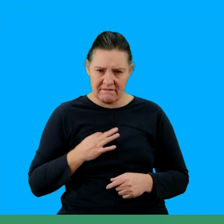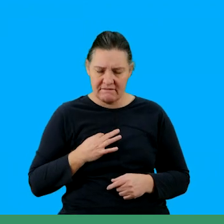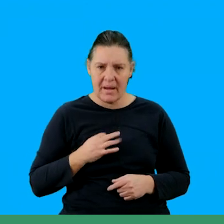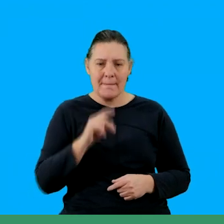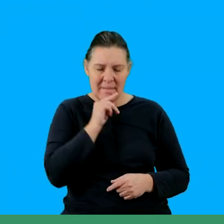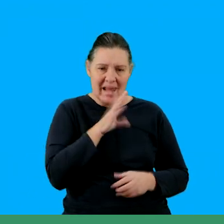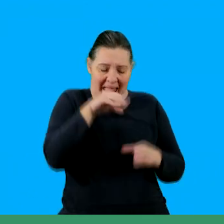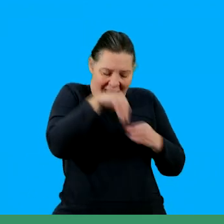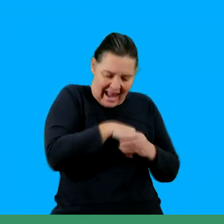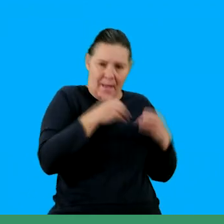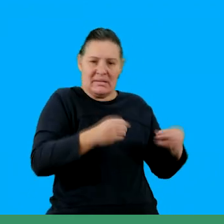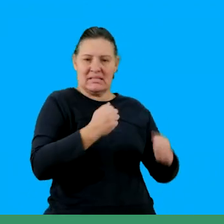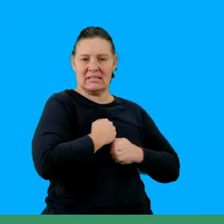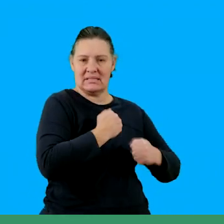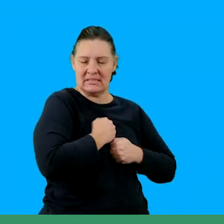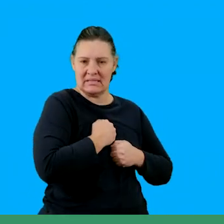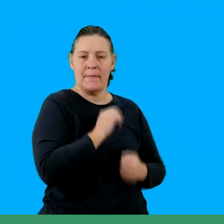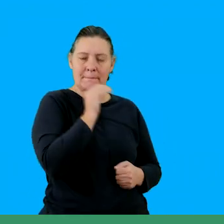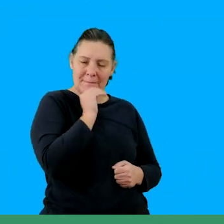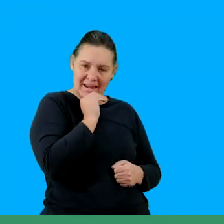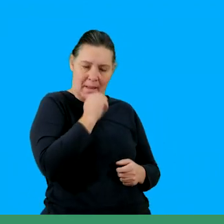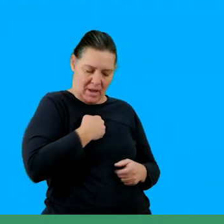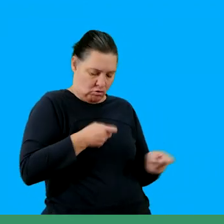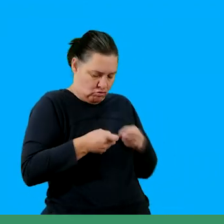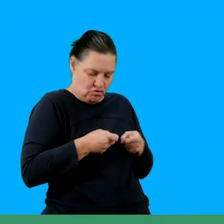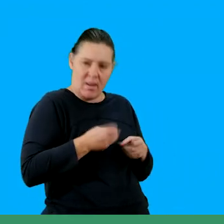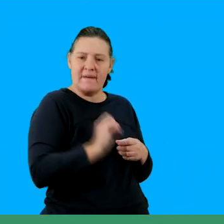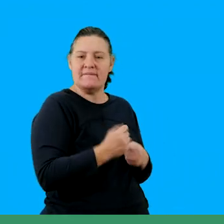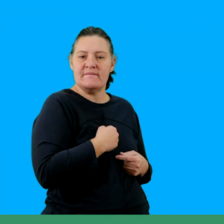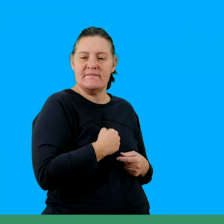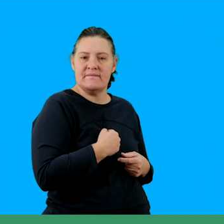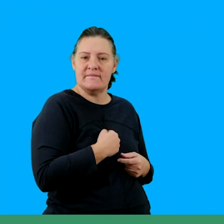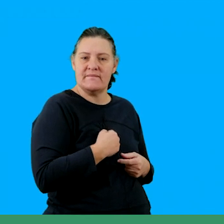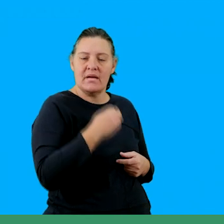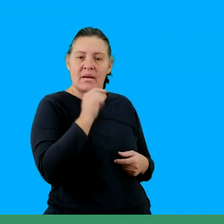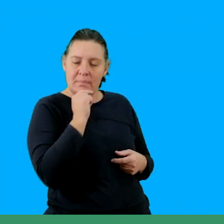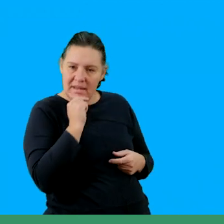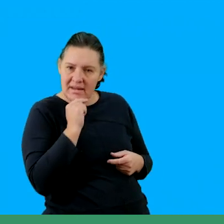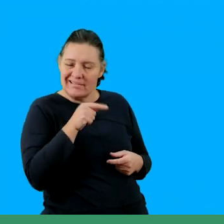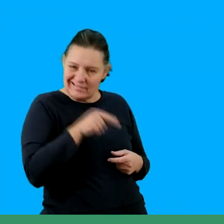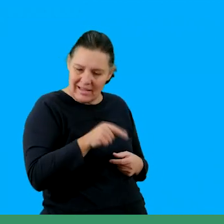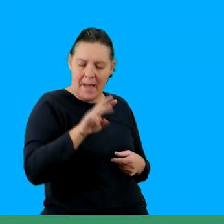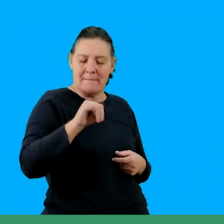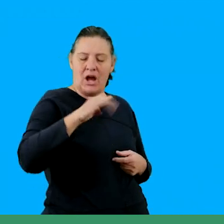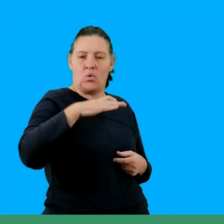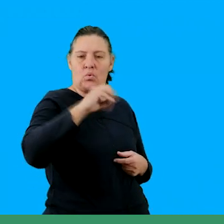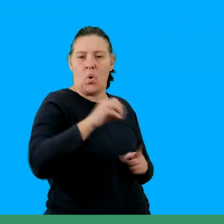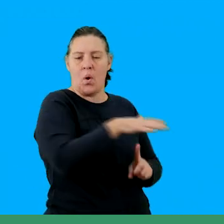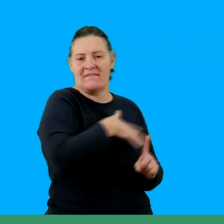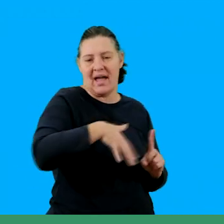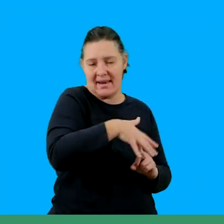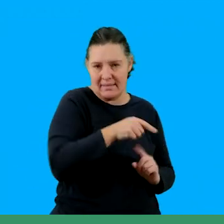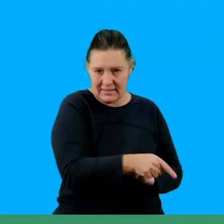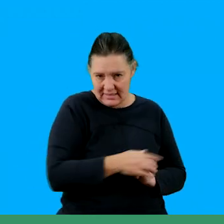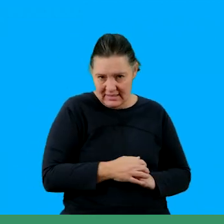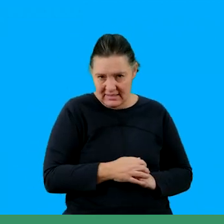working relationship with his employees. So looking into that, a supervisor is a component of the micro environment because